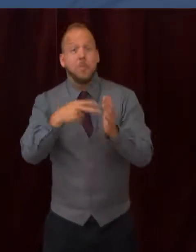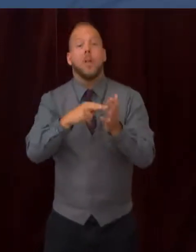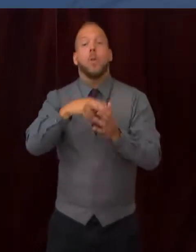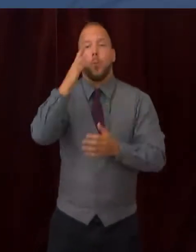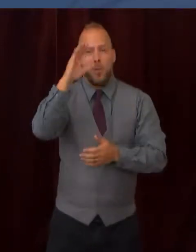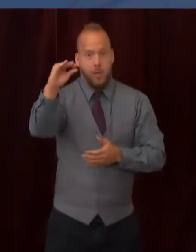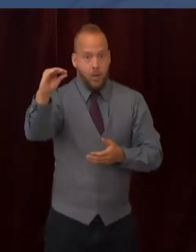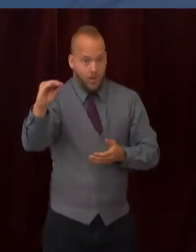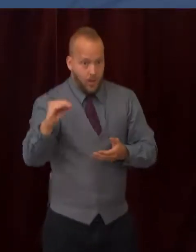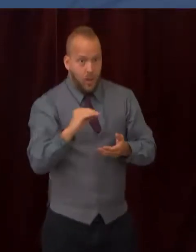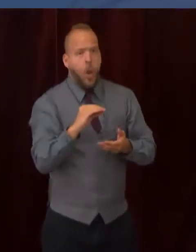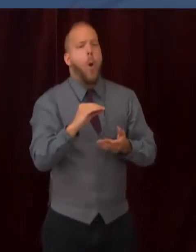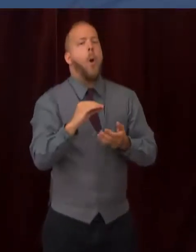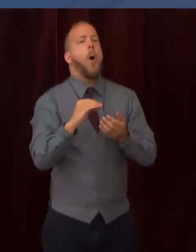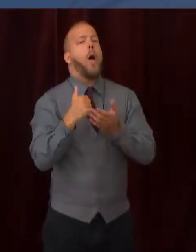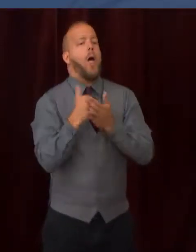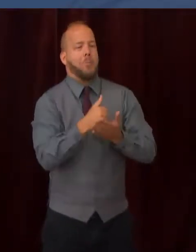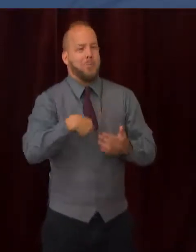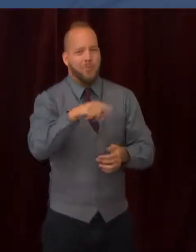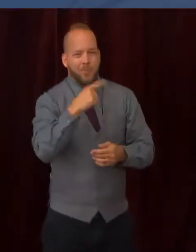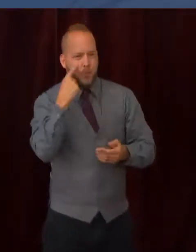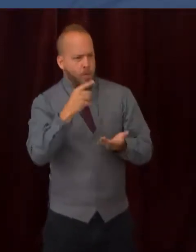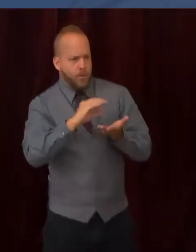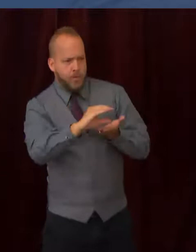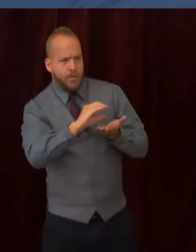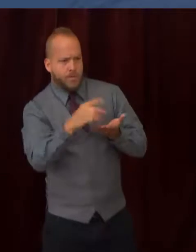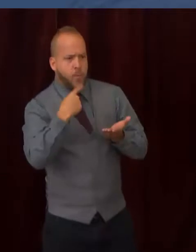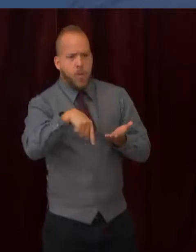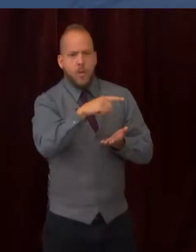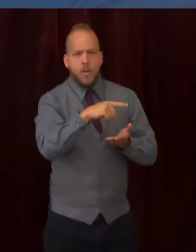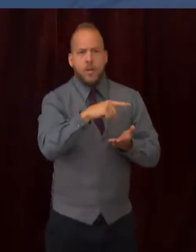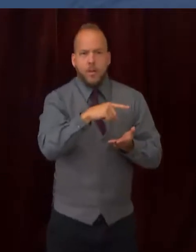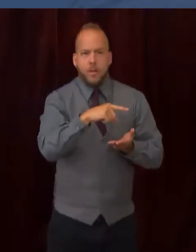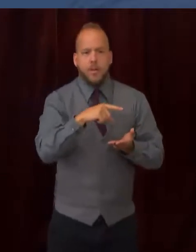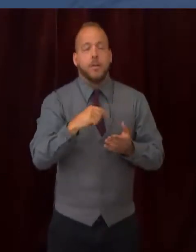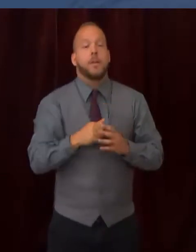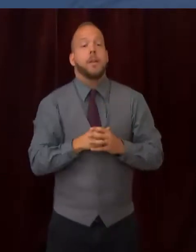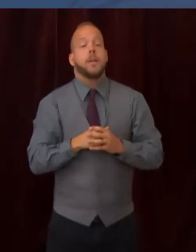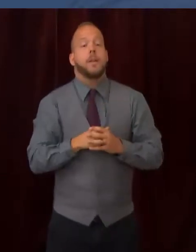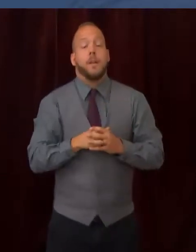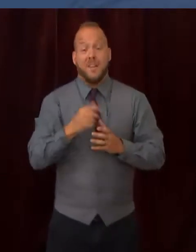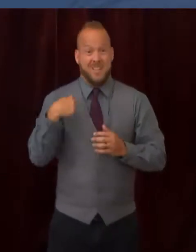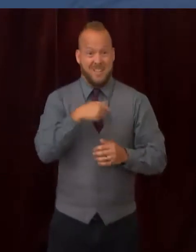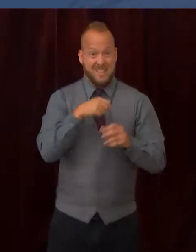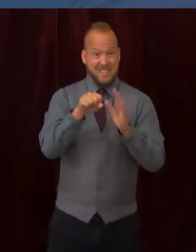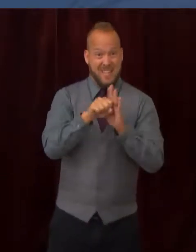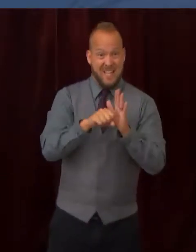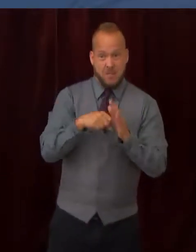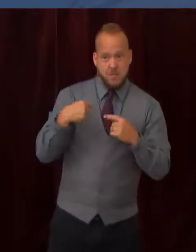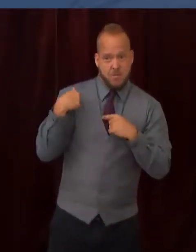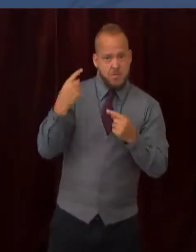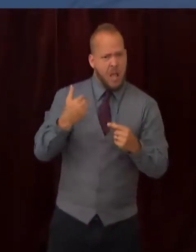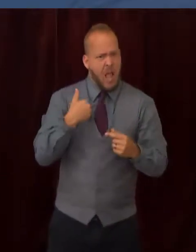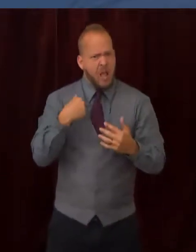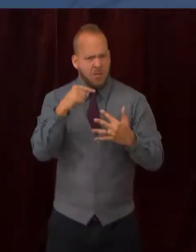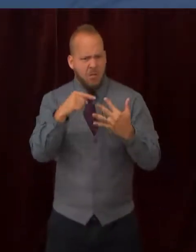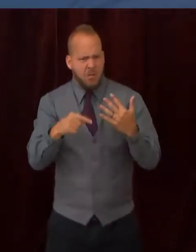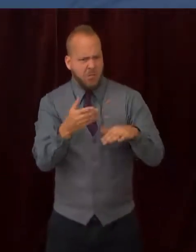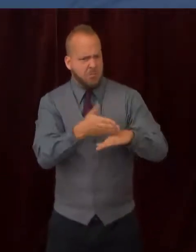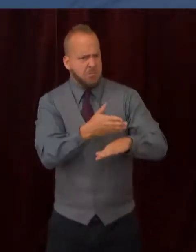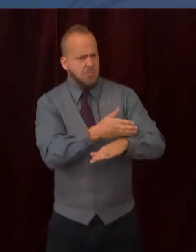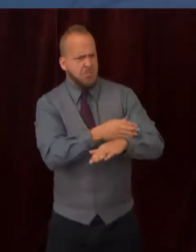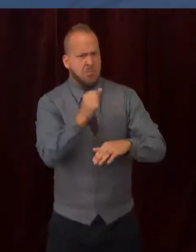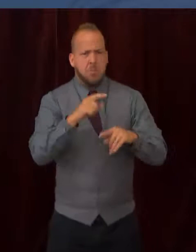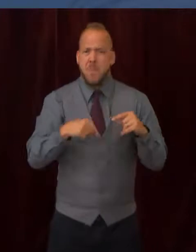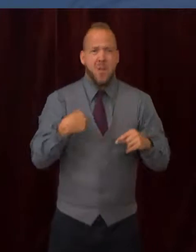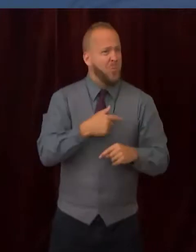improvements in the recent past in our state, and we're alert to other suggestions, by the way. We are going to be having a dialogue on this